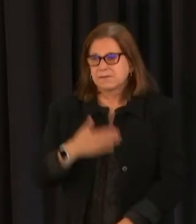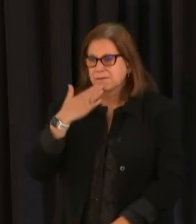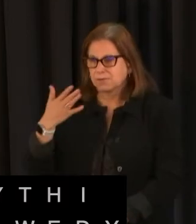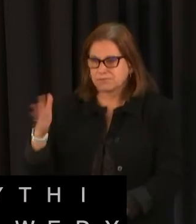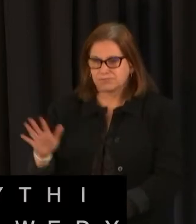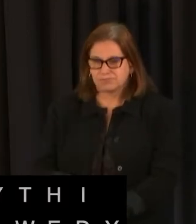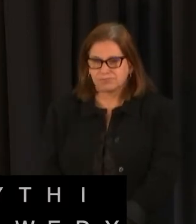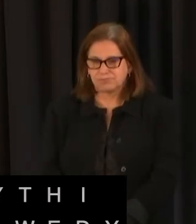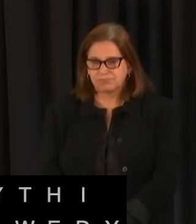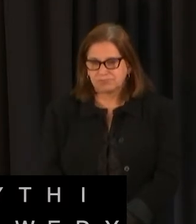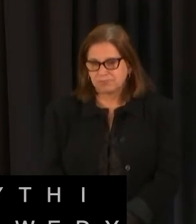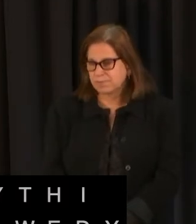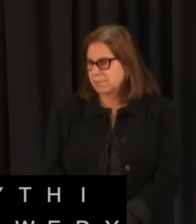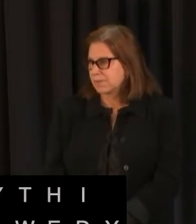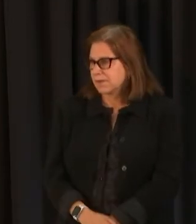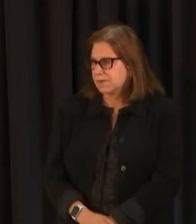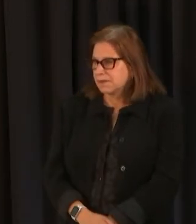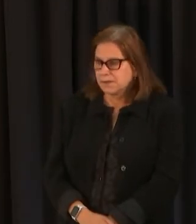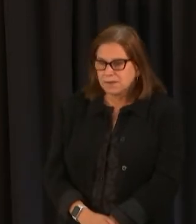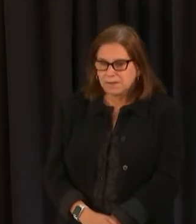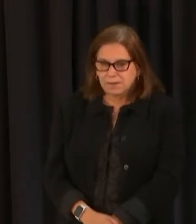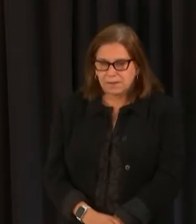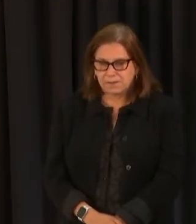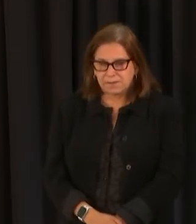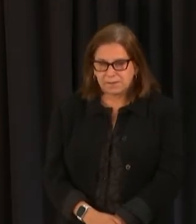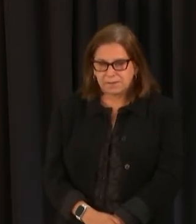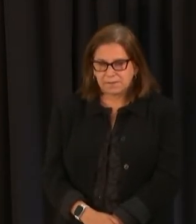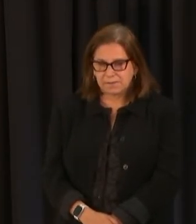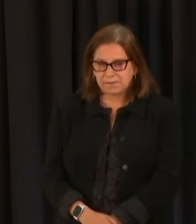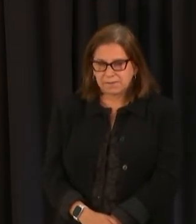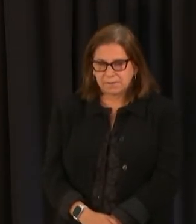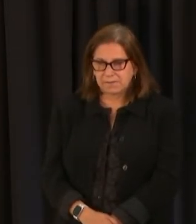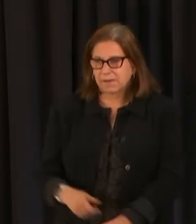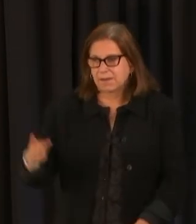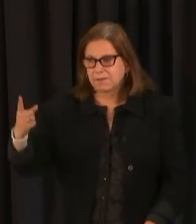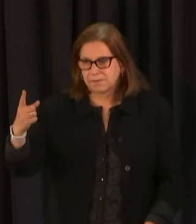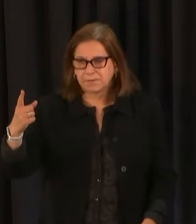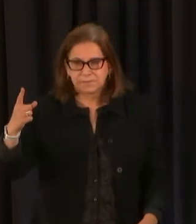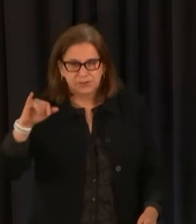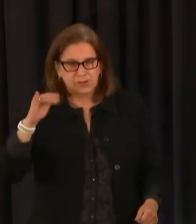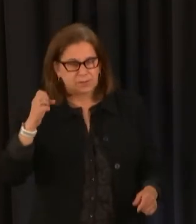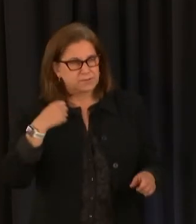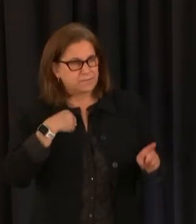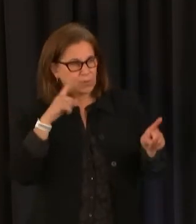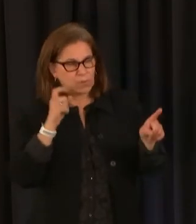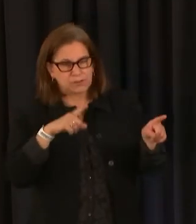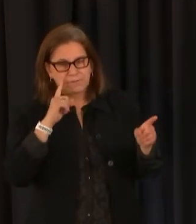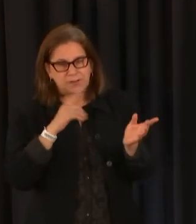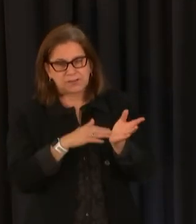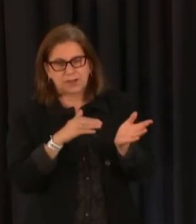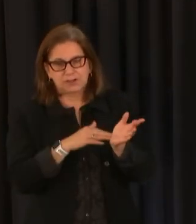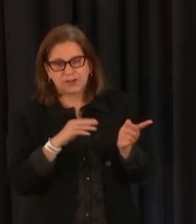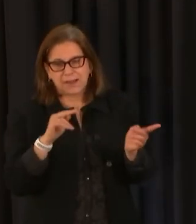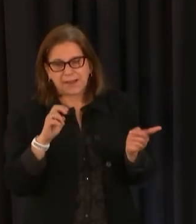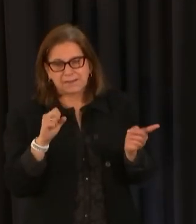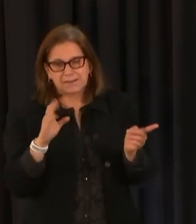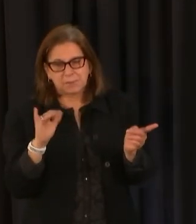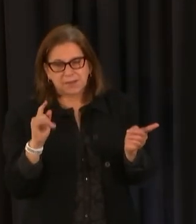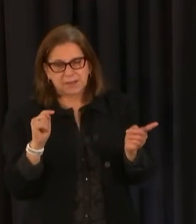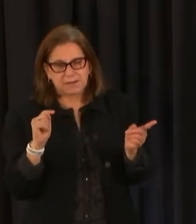Yep, James. Got a question for Dr. Nesbitt and 2 questions for you, Mayor. Yep. Dr.